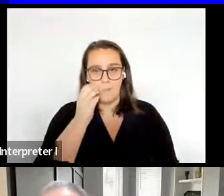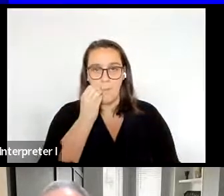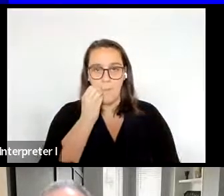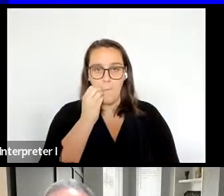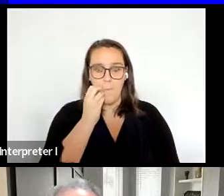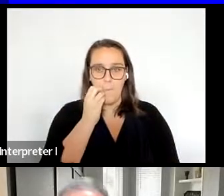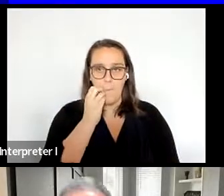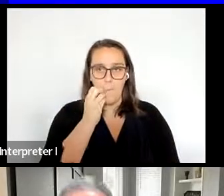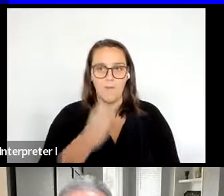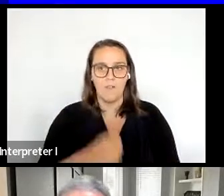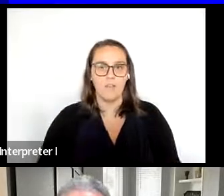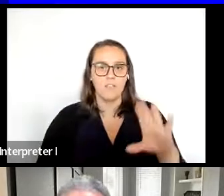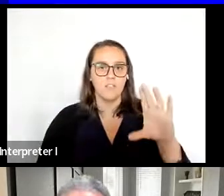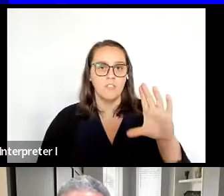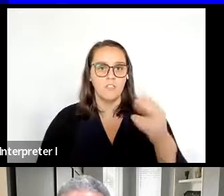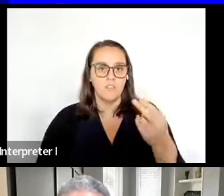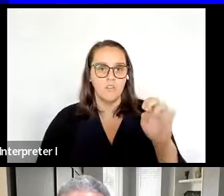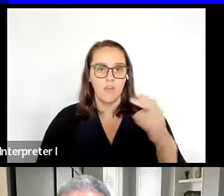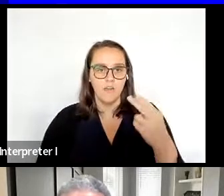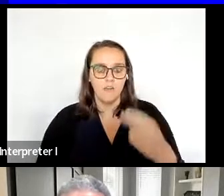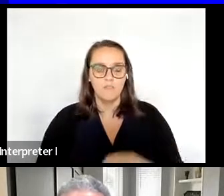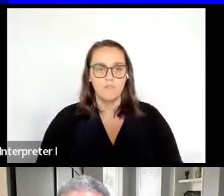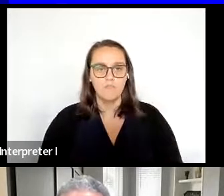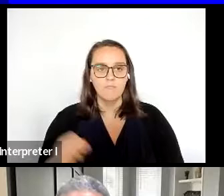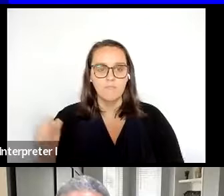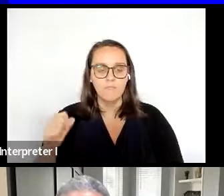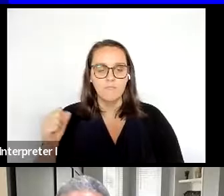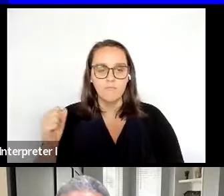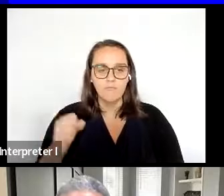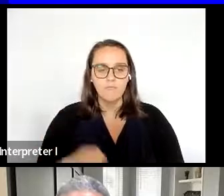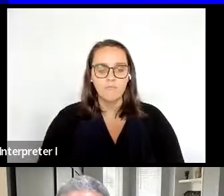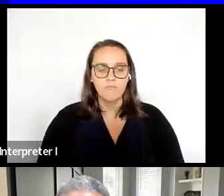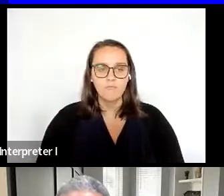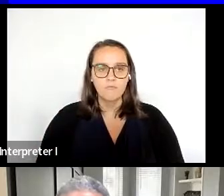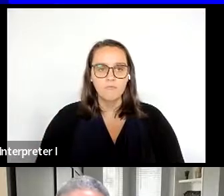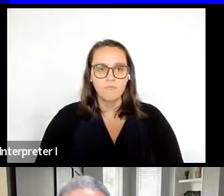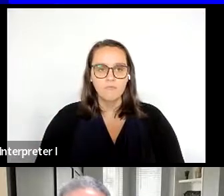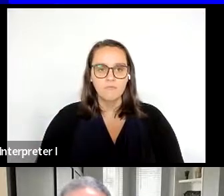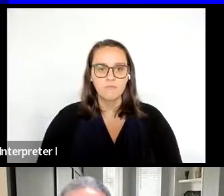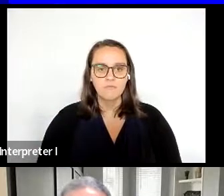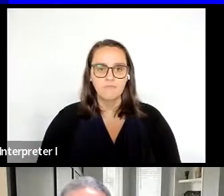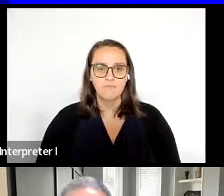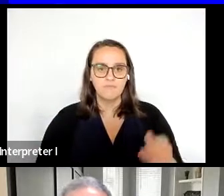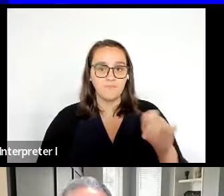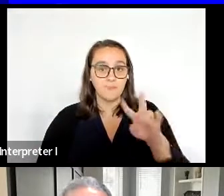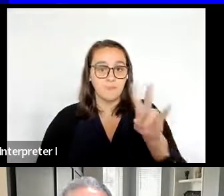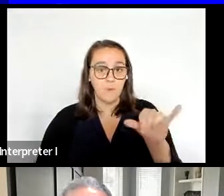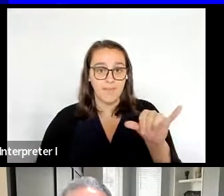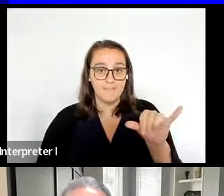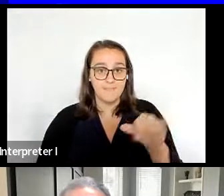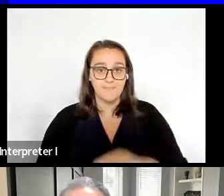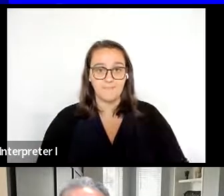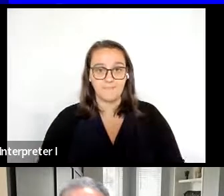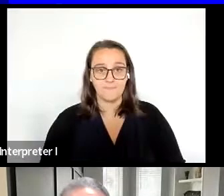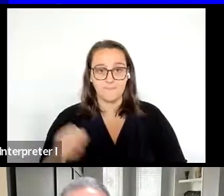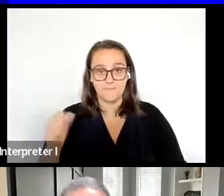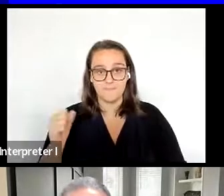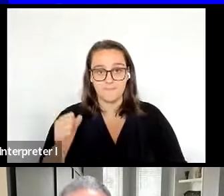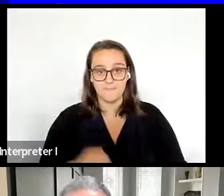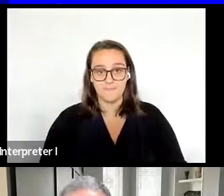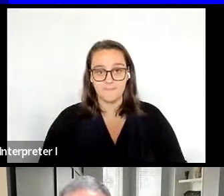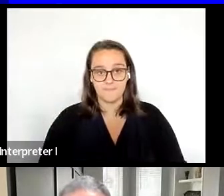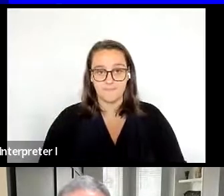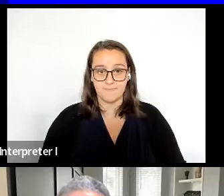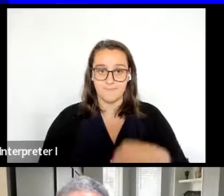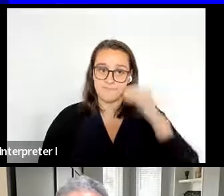votes yes. Councilmember Che. Yes. Councilmember Che votes yes. Councilmember Gray. Yes.